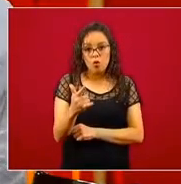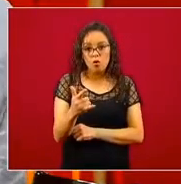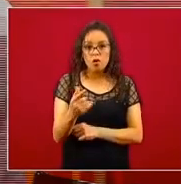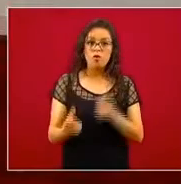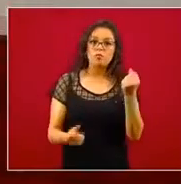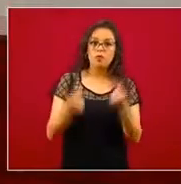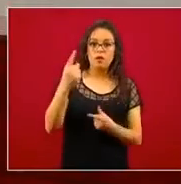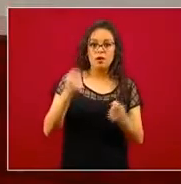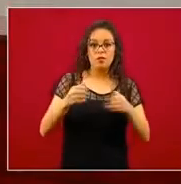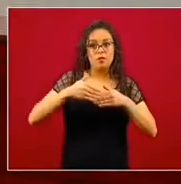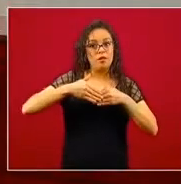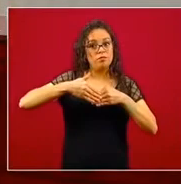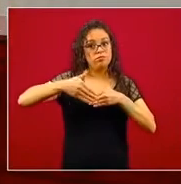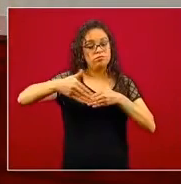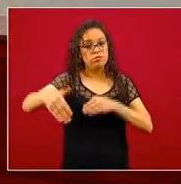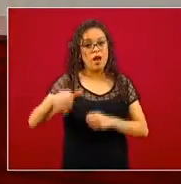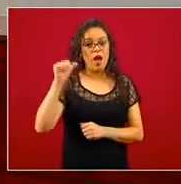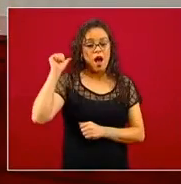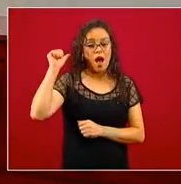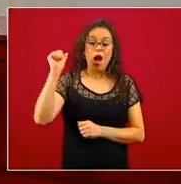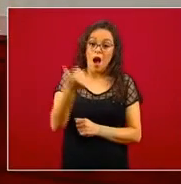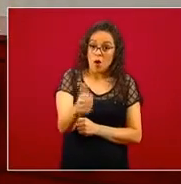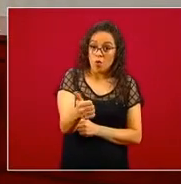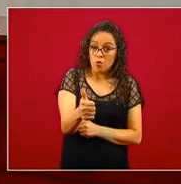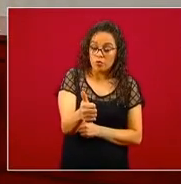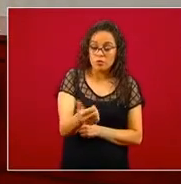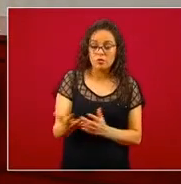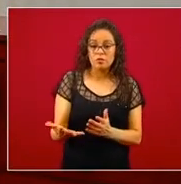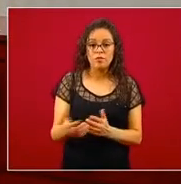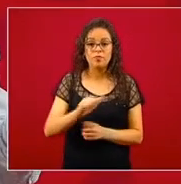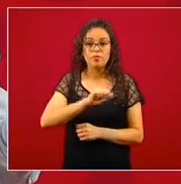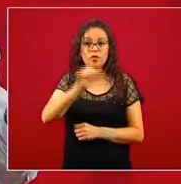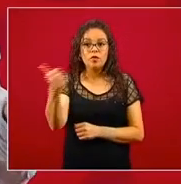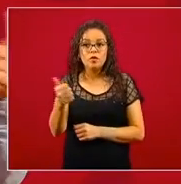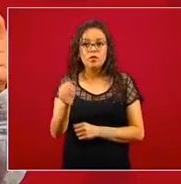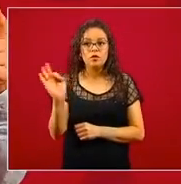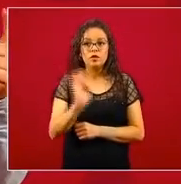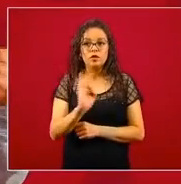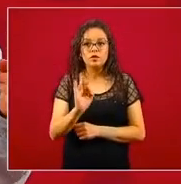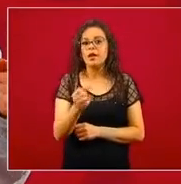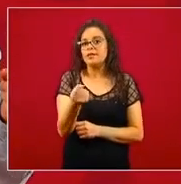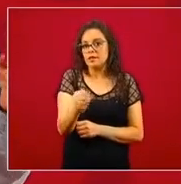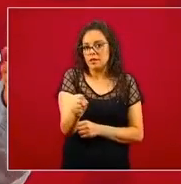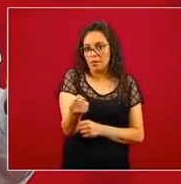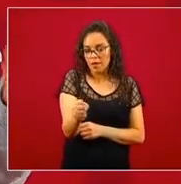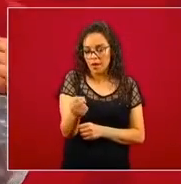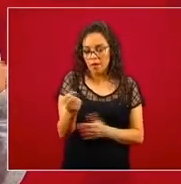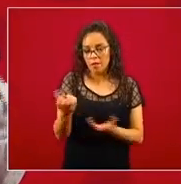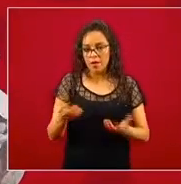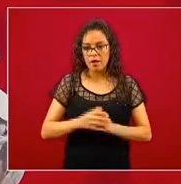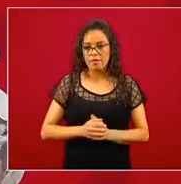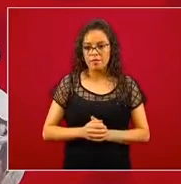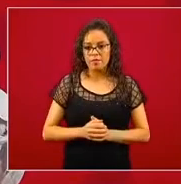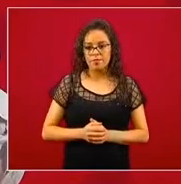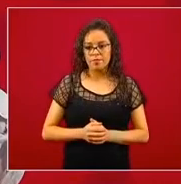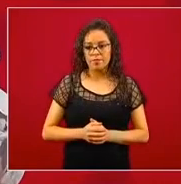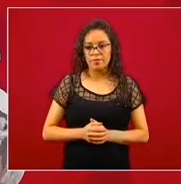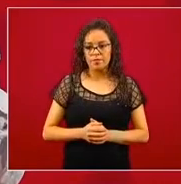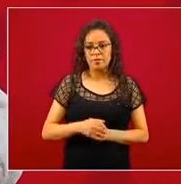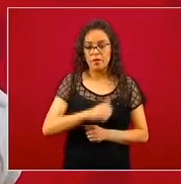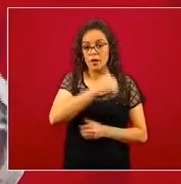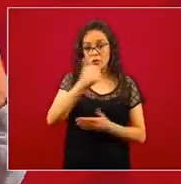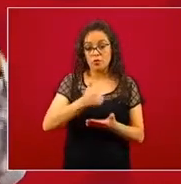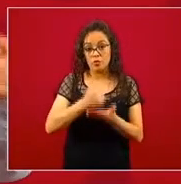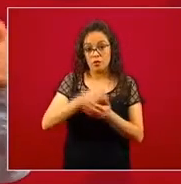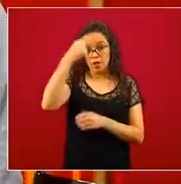That's something we said even before the first case. We needed to get prepared for a long epidemic.